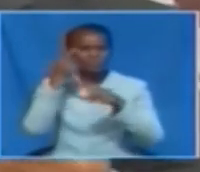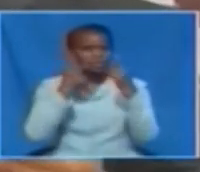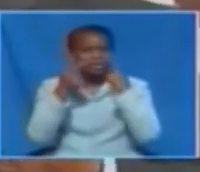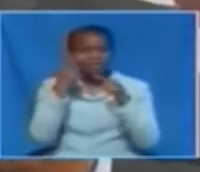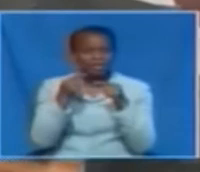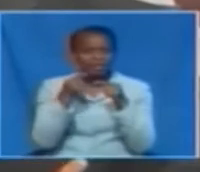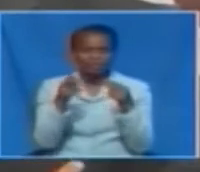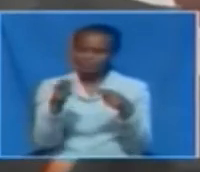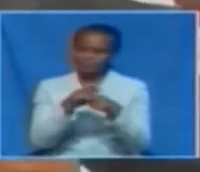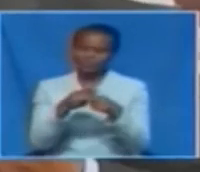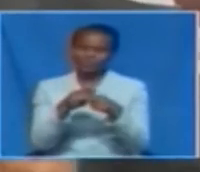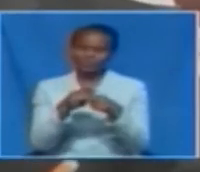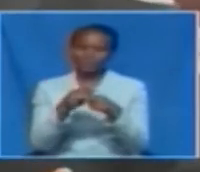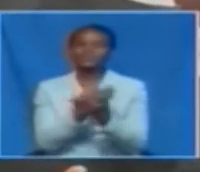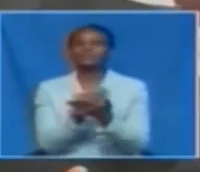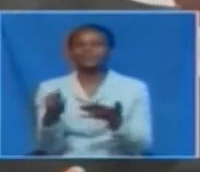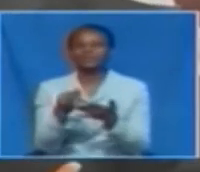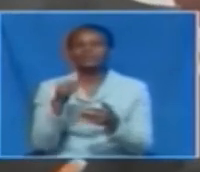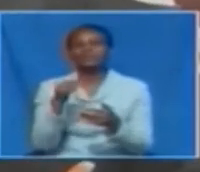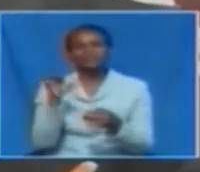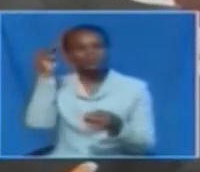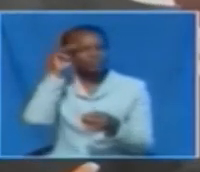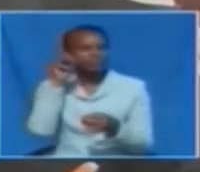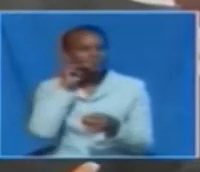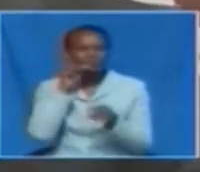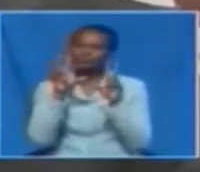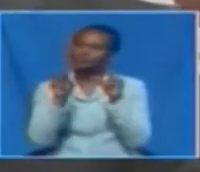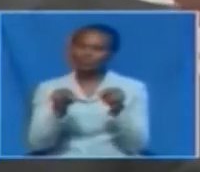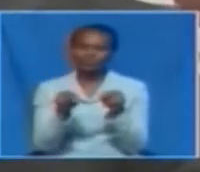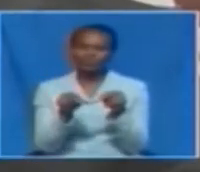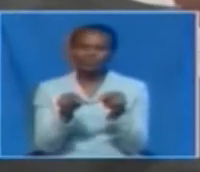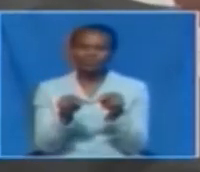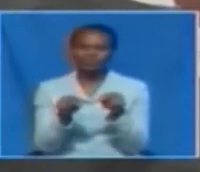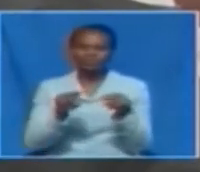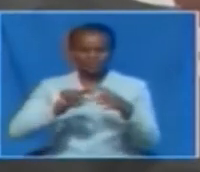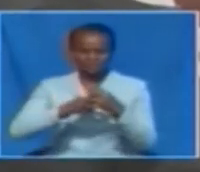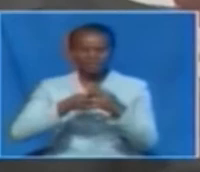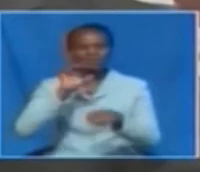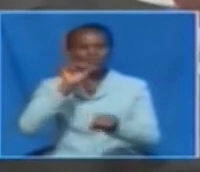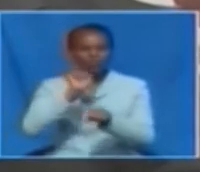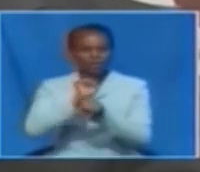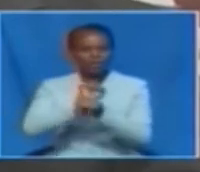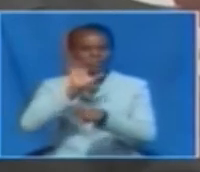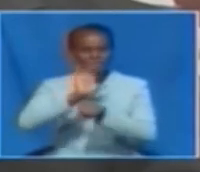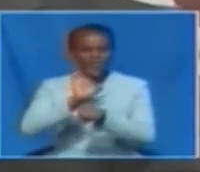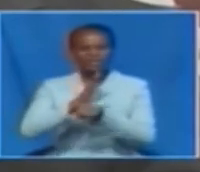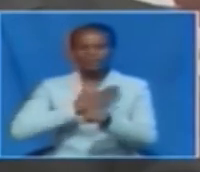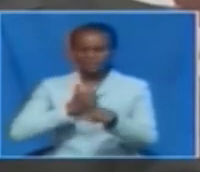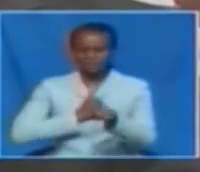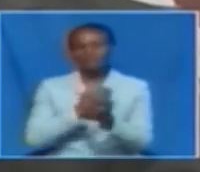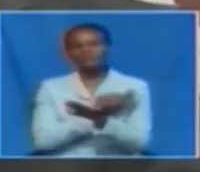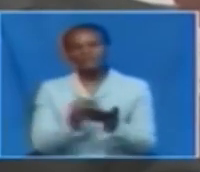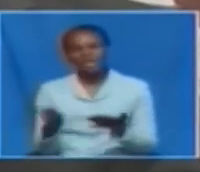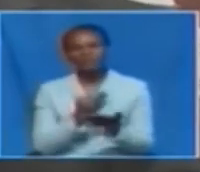Is temporal failure going to define Nevers Mumba? Absolutely not. When I started church work, I failed so many times.